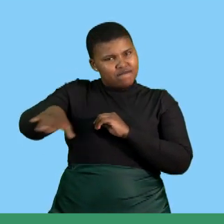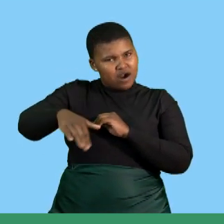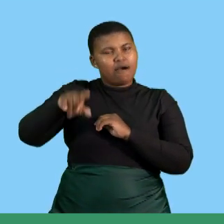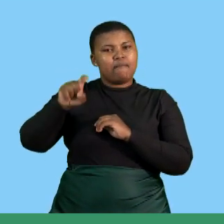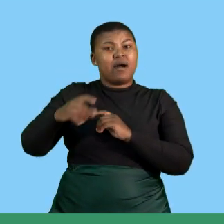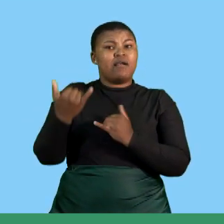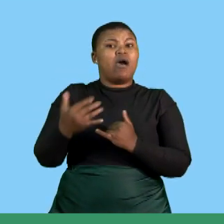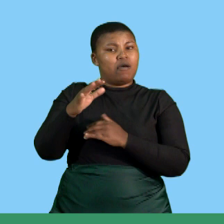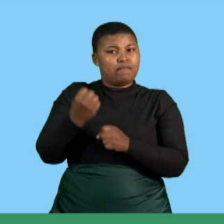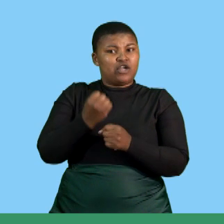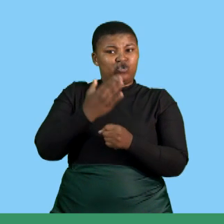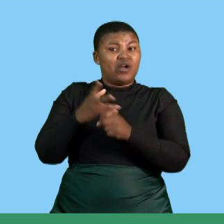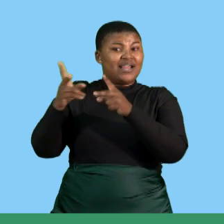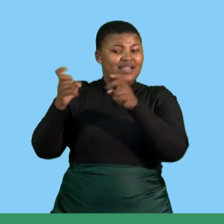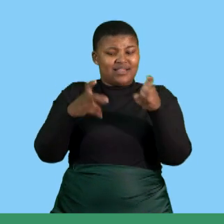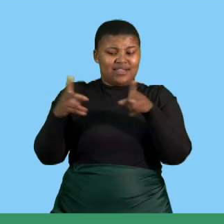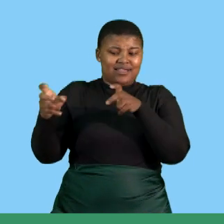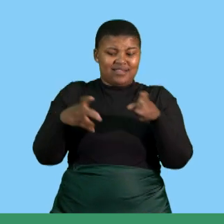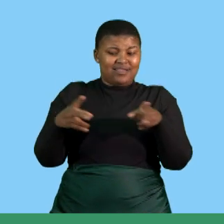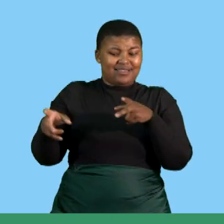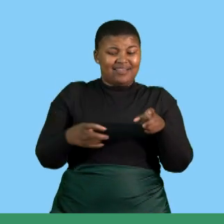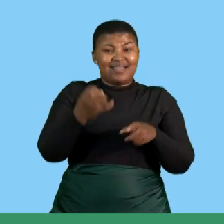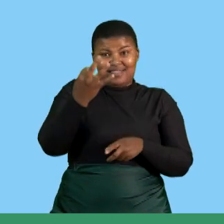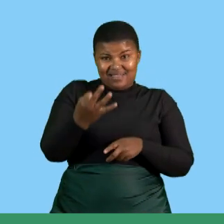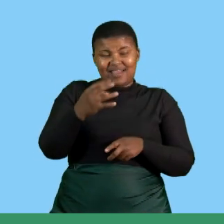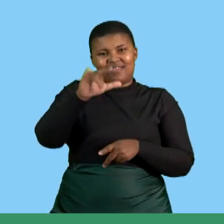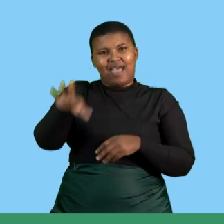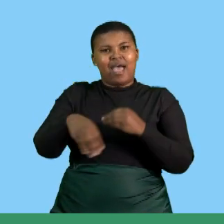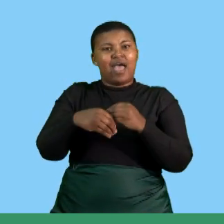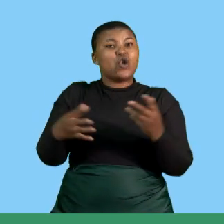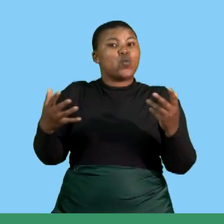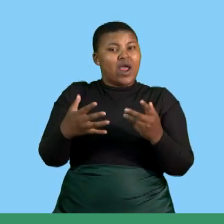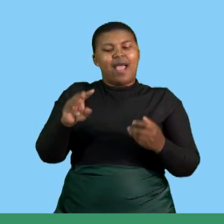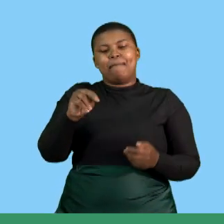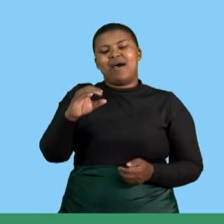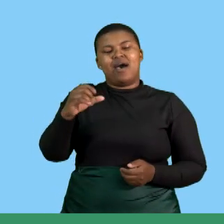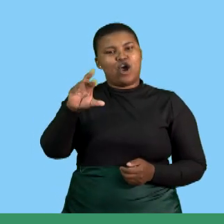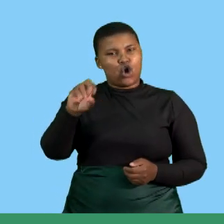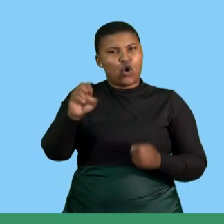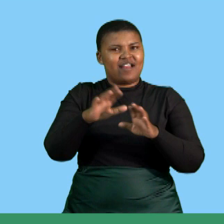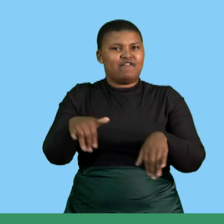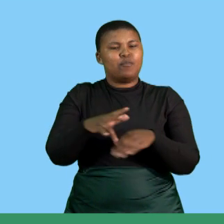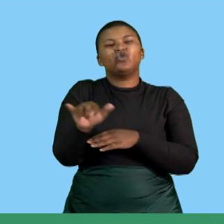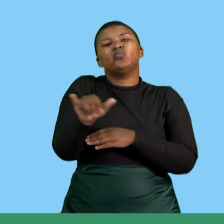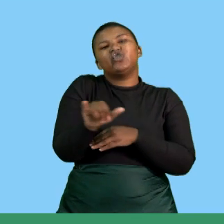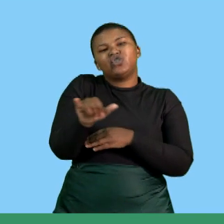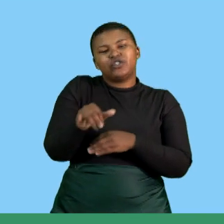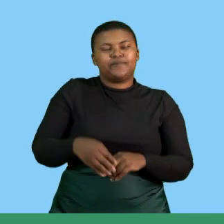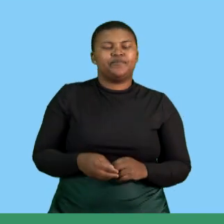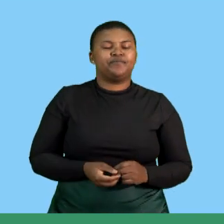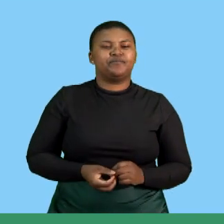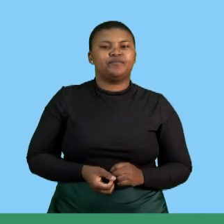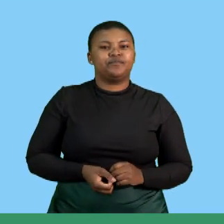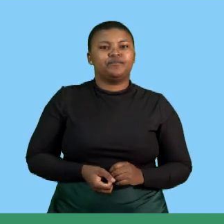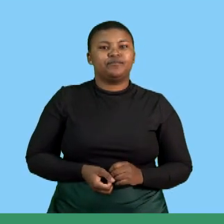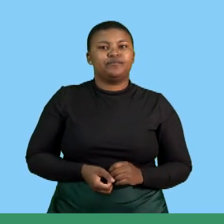environment. So we then have to take these 3 challenges and classify them according to the components of the macro environment.